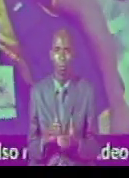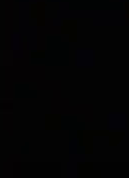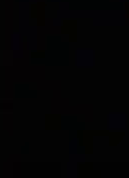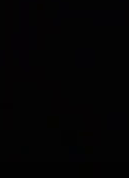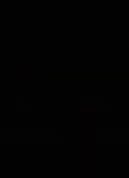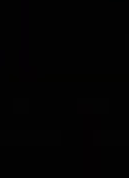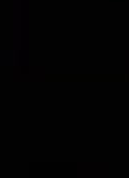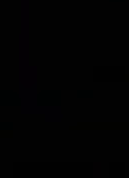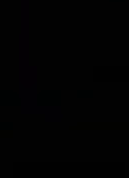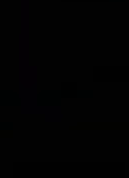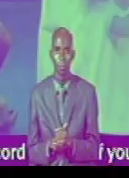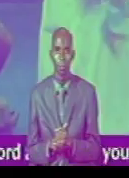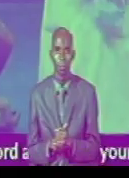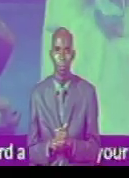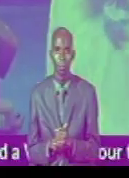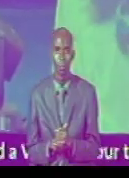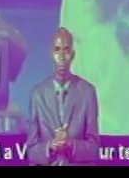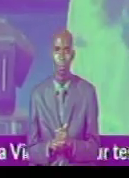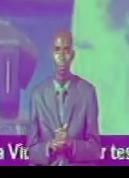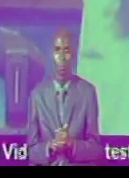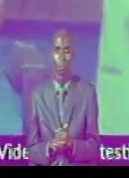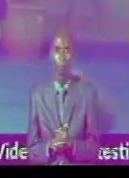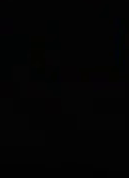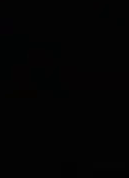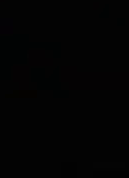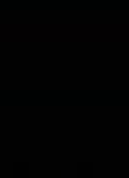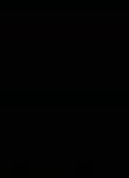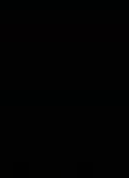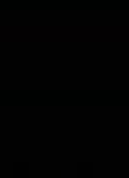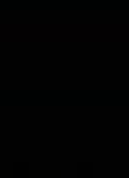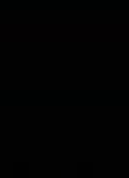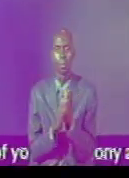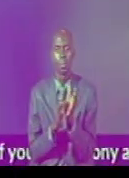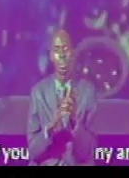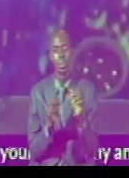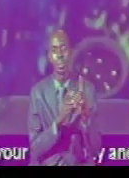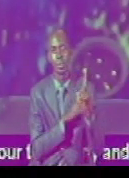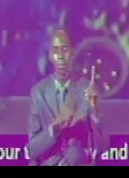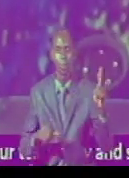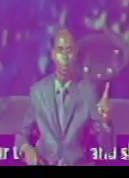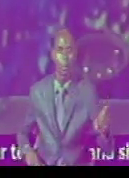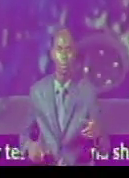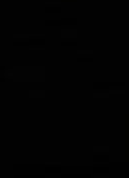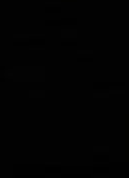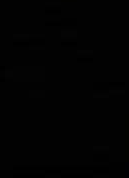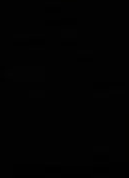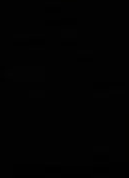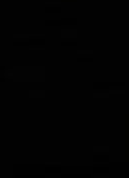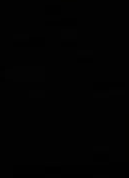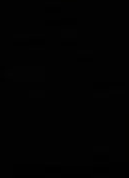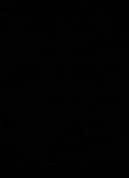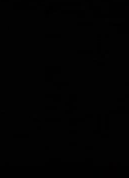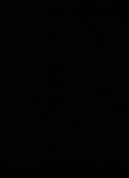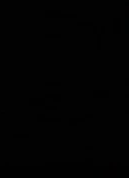particular program. This praise ongoing program. The Lord.